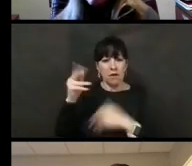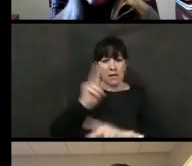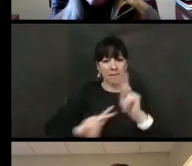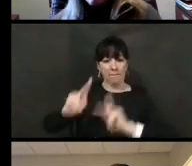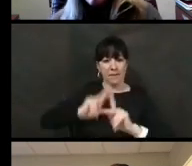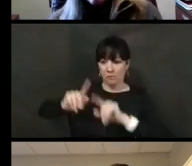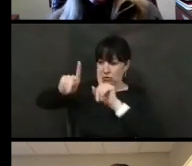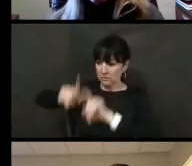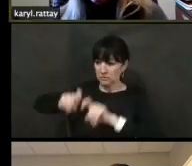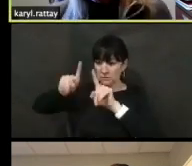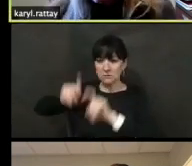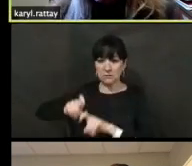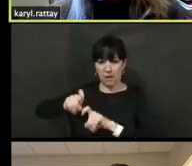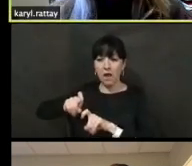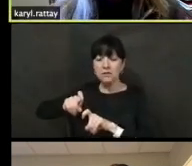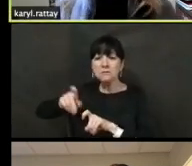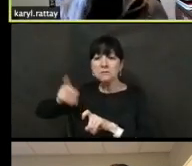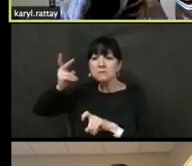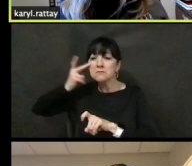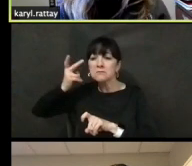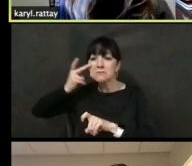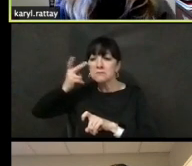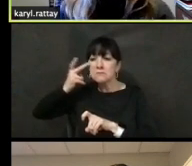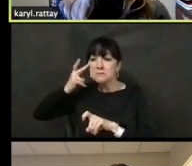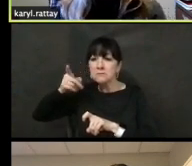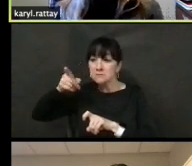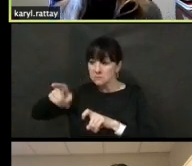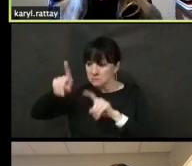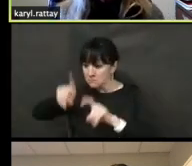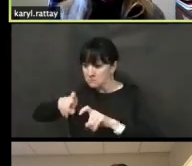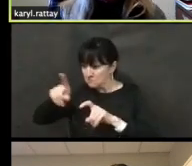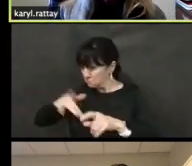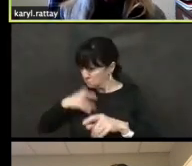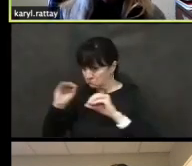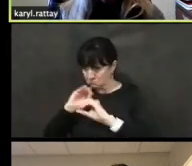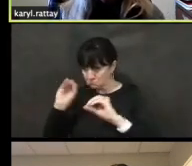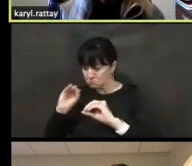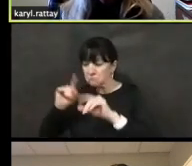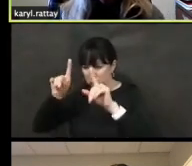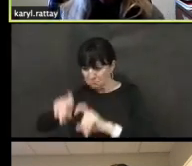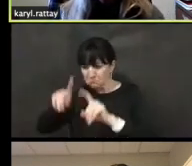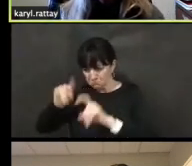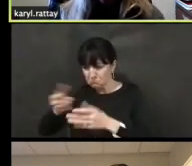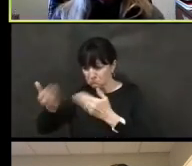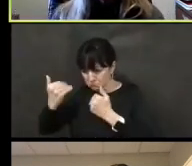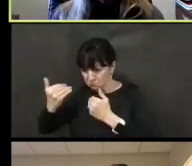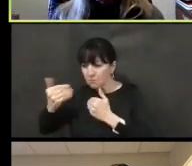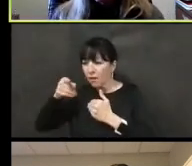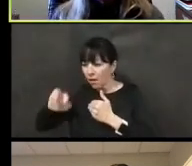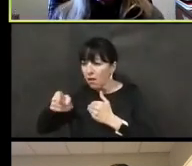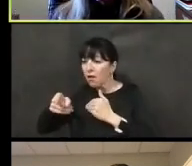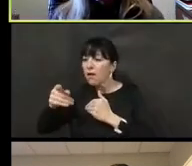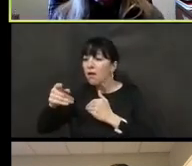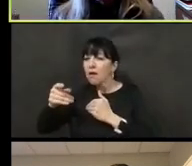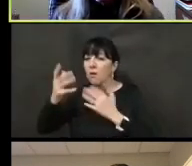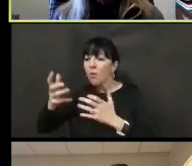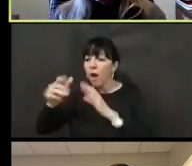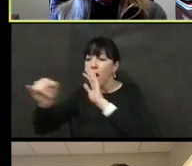folks? Yeah, I mean, so part of it still is, how much do we have in the state? How